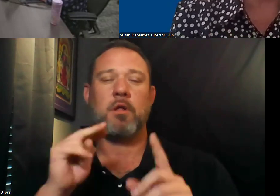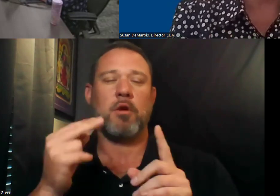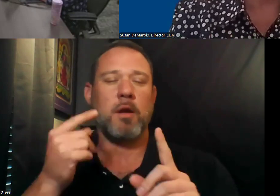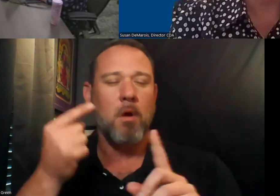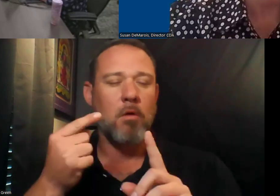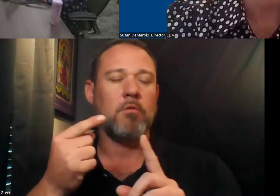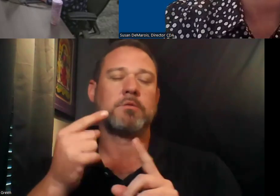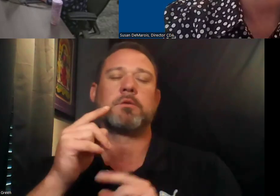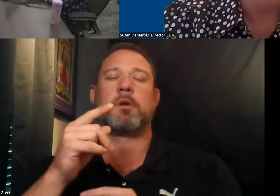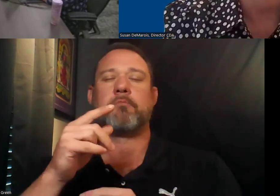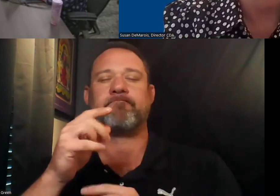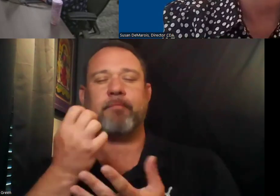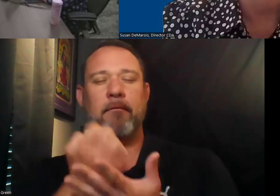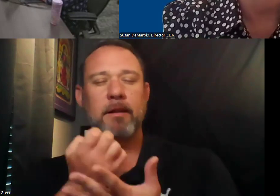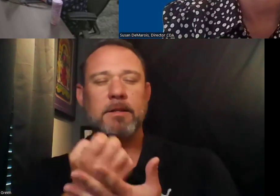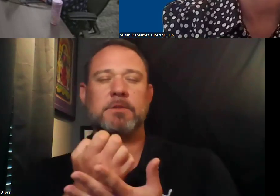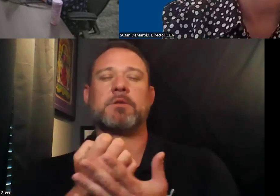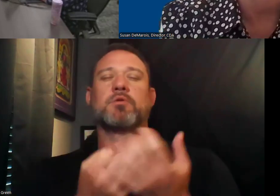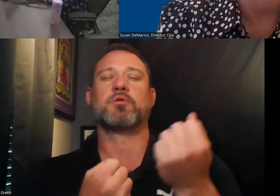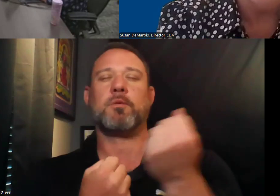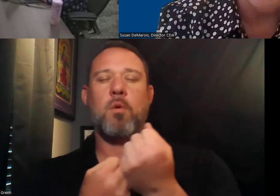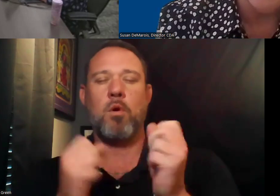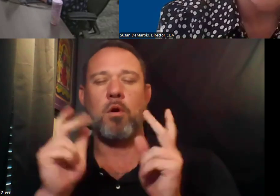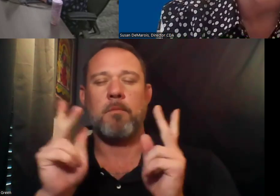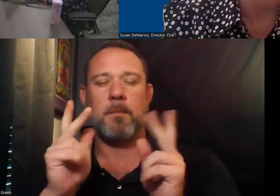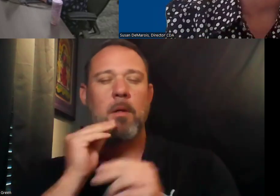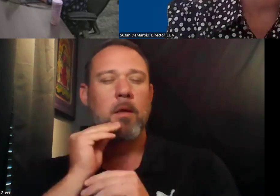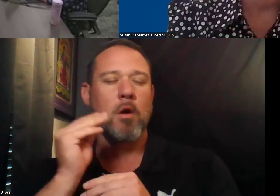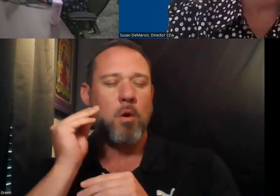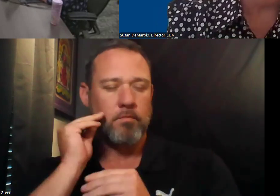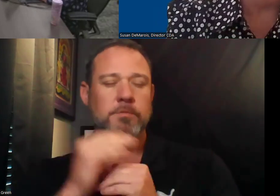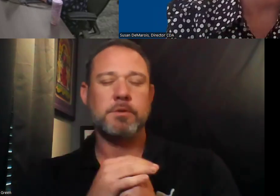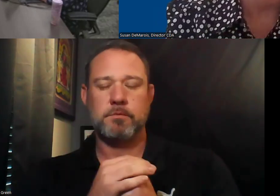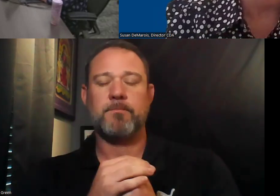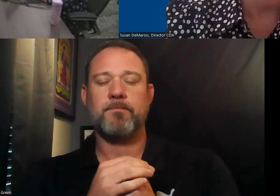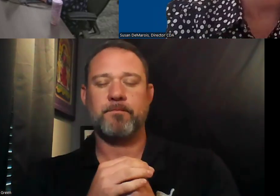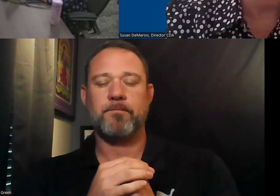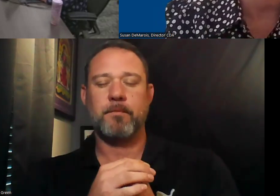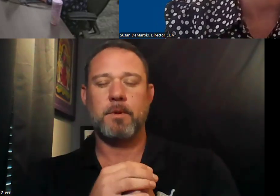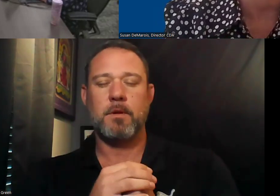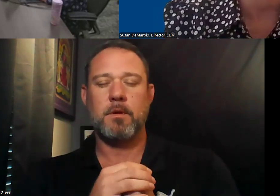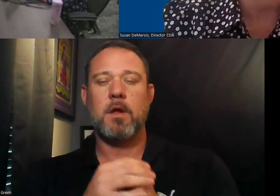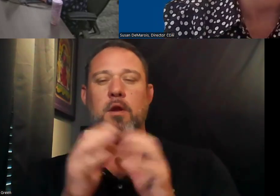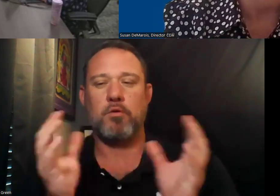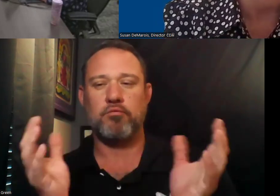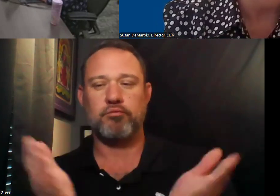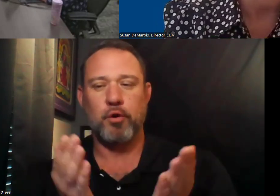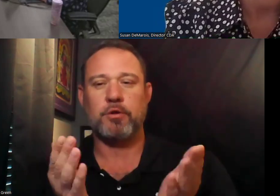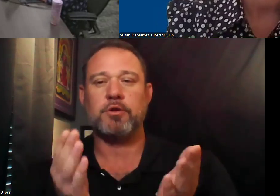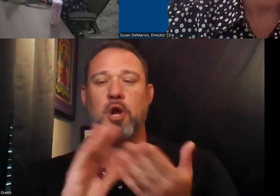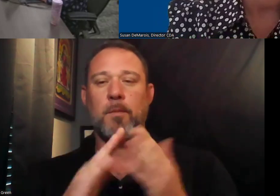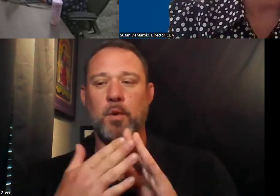and evidence-based programs that help support people in their homes and encourages community